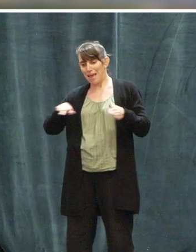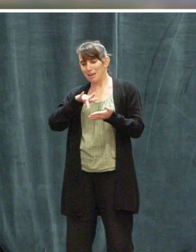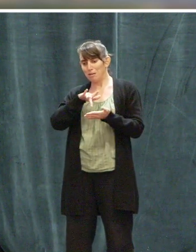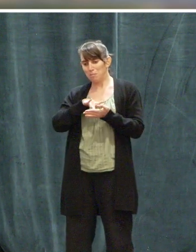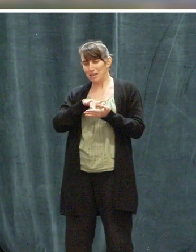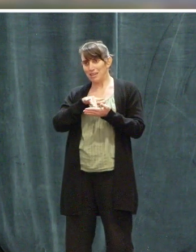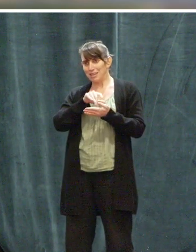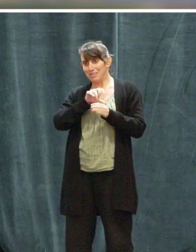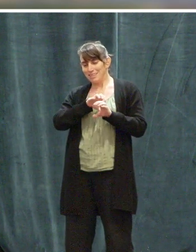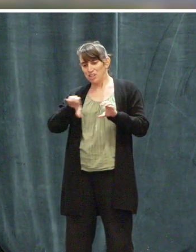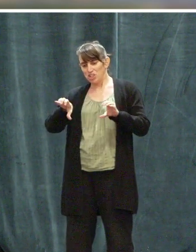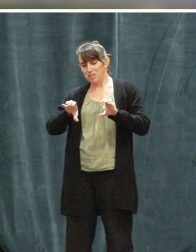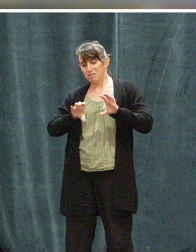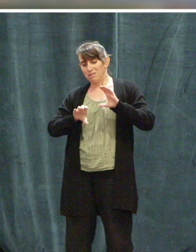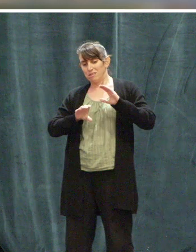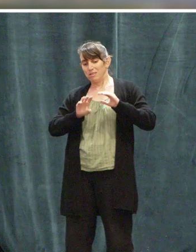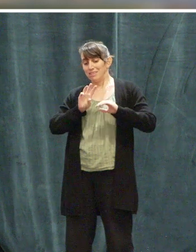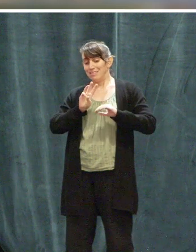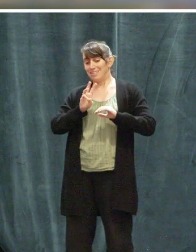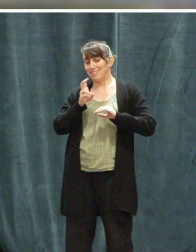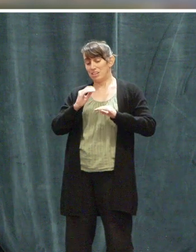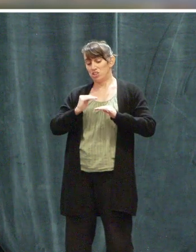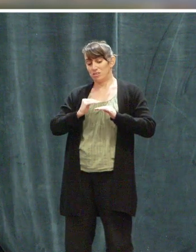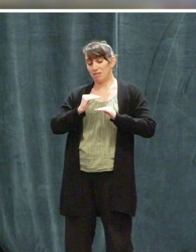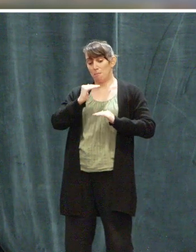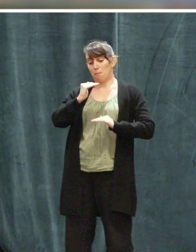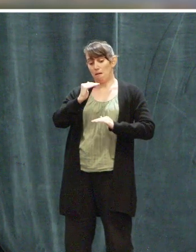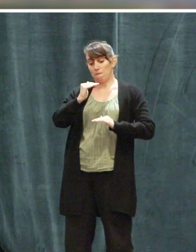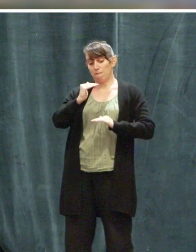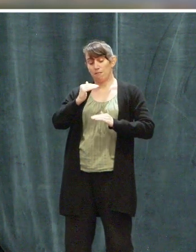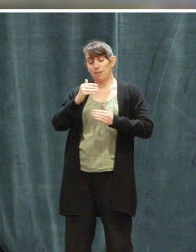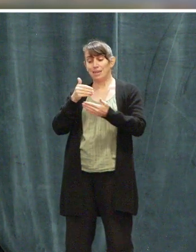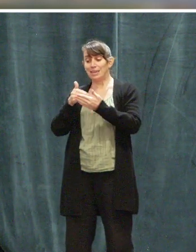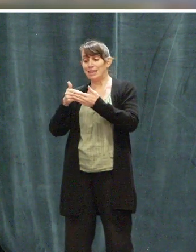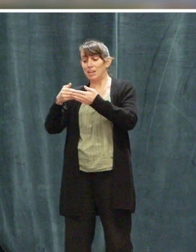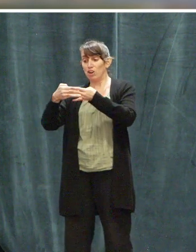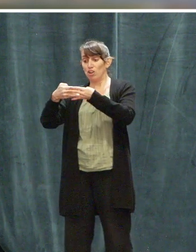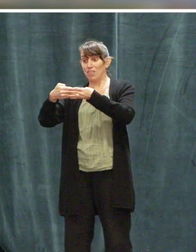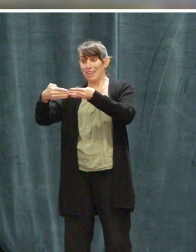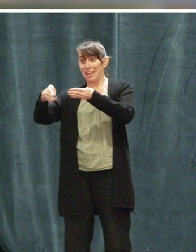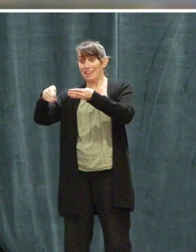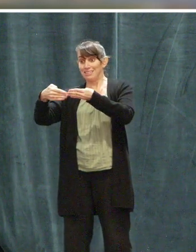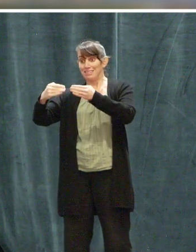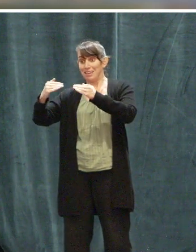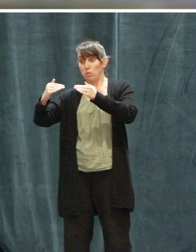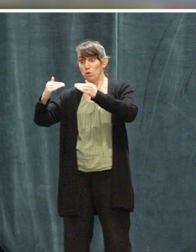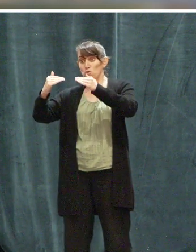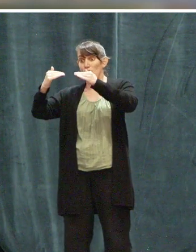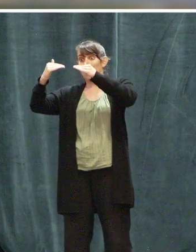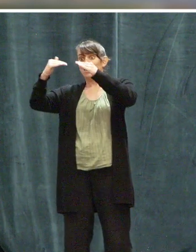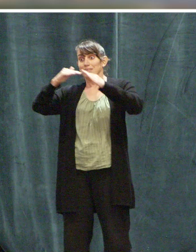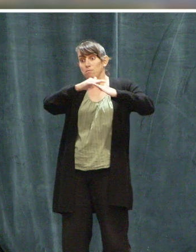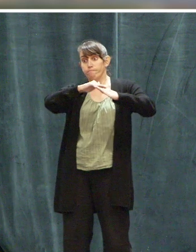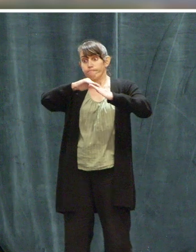6 inches above the existing. As it gets to the gates, it rises a bit to create a bit of a bullnose at each one of the